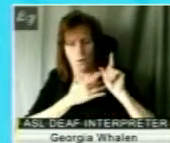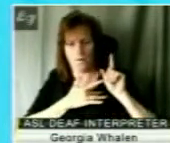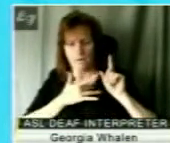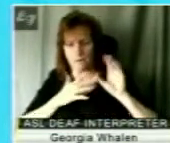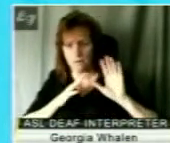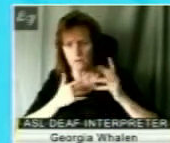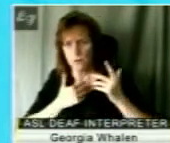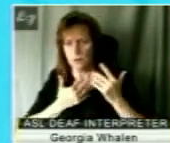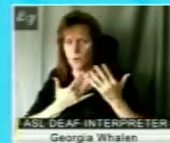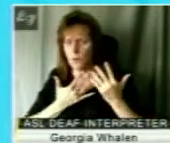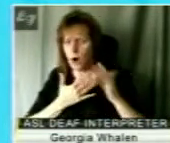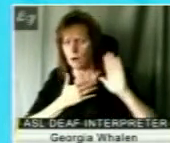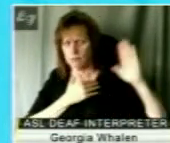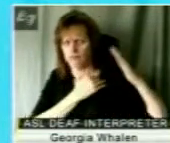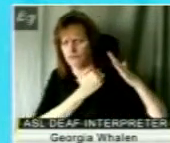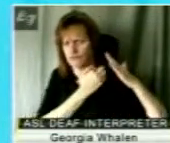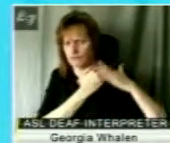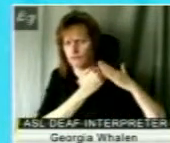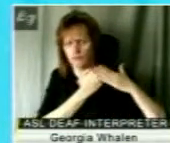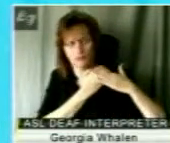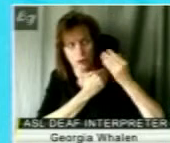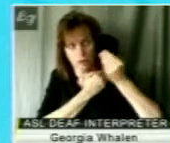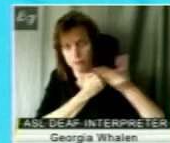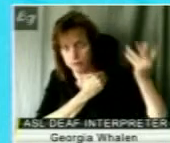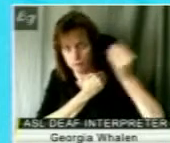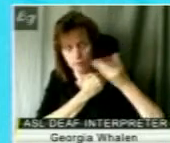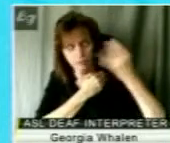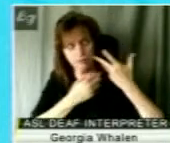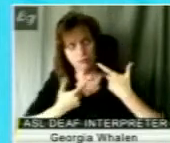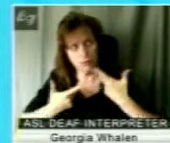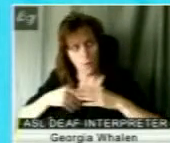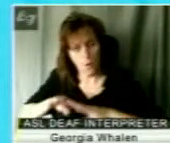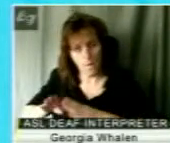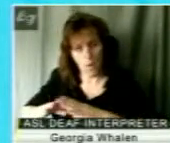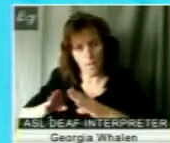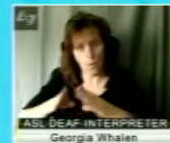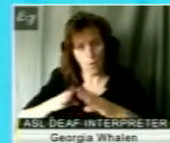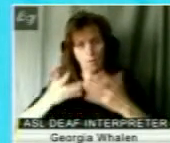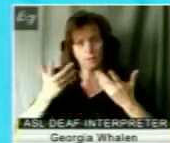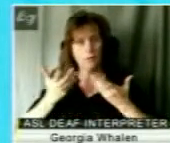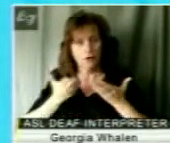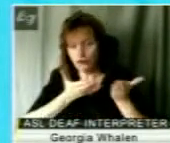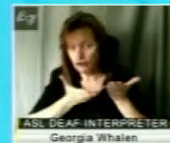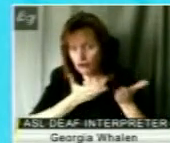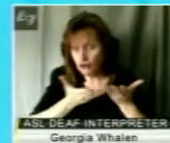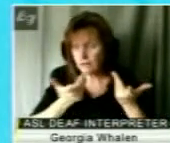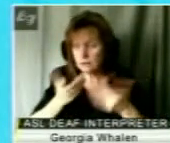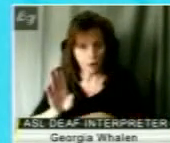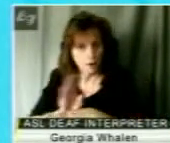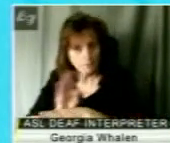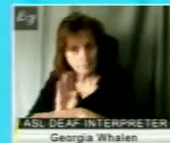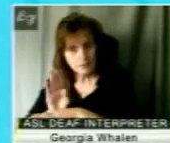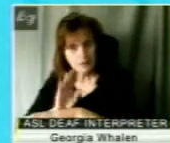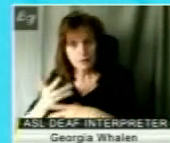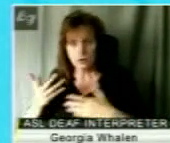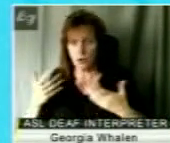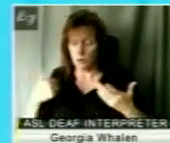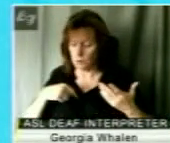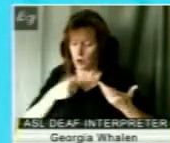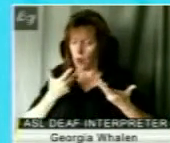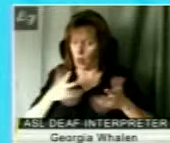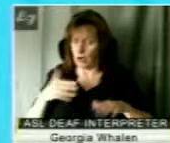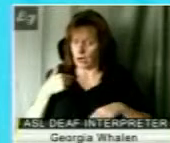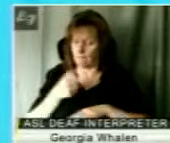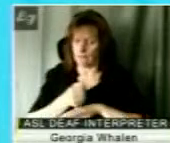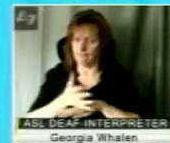releases some of their plans for the reopening of the economy and other parts of our community. So we are doing the behind the scenes work. We don't have any announcements today